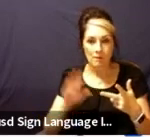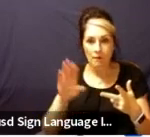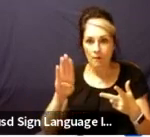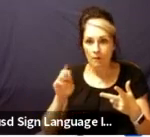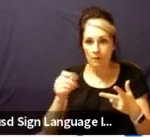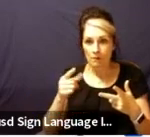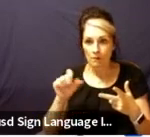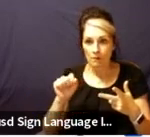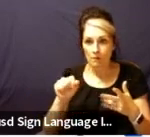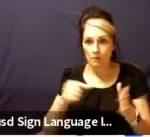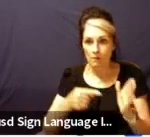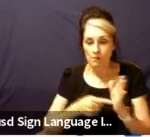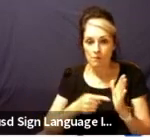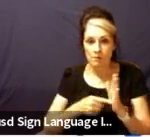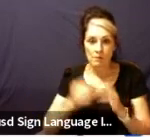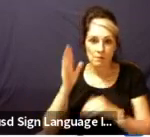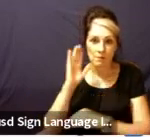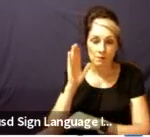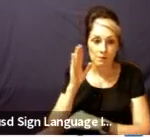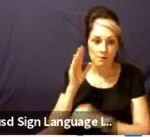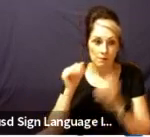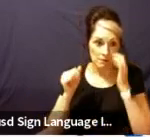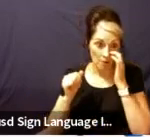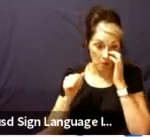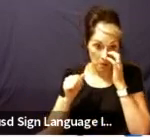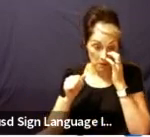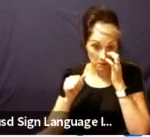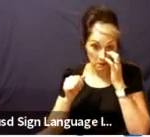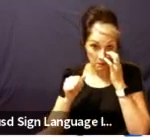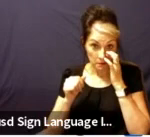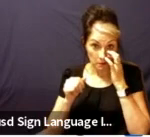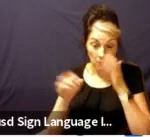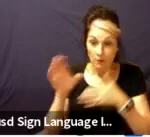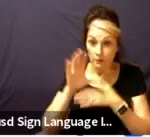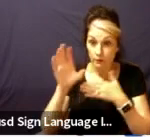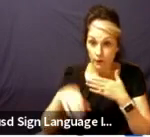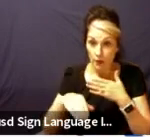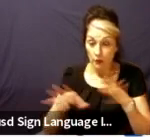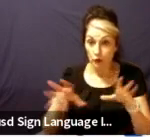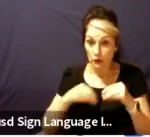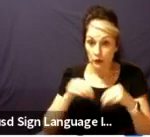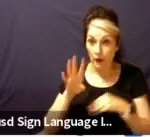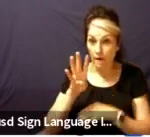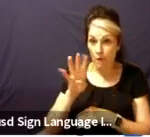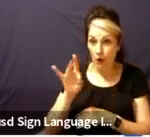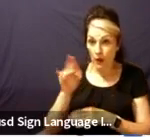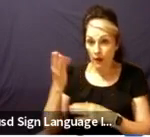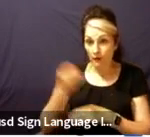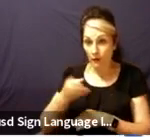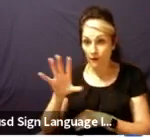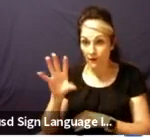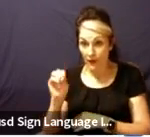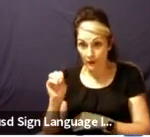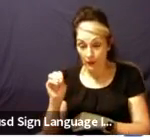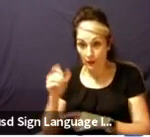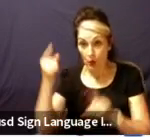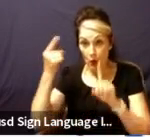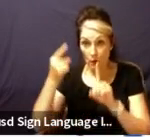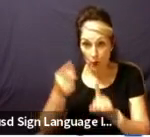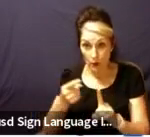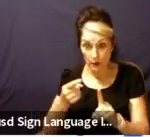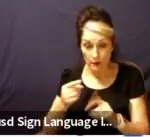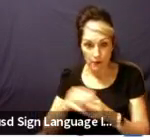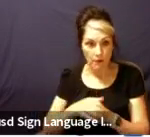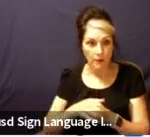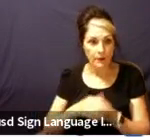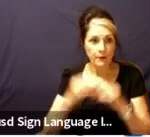due. It's a presentation that the student has completed and received 48 out of 50 points,